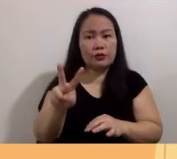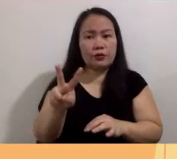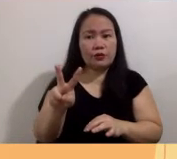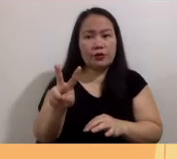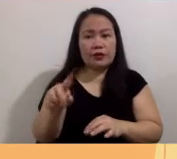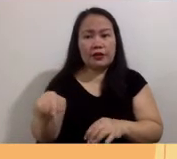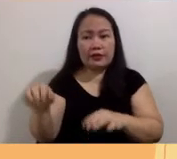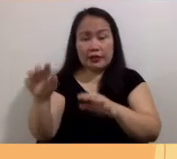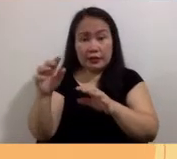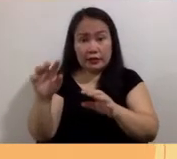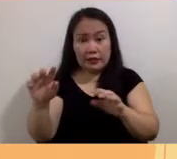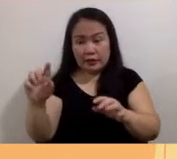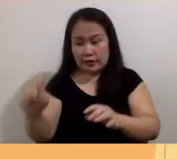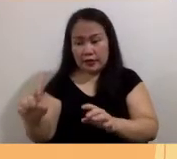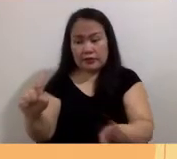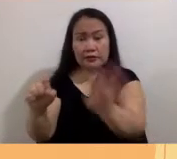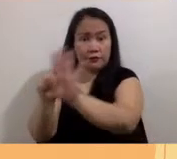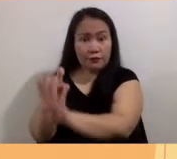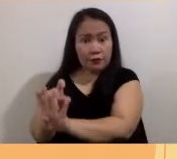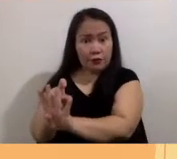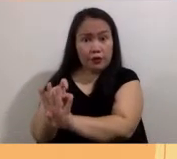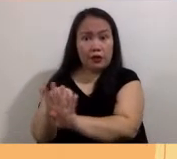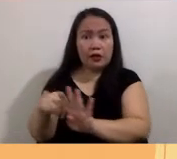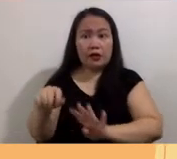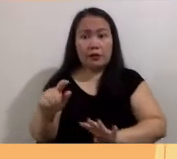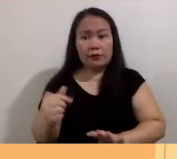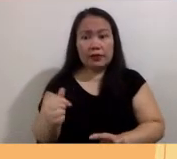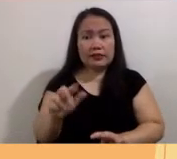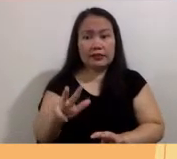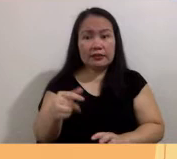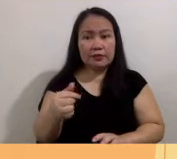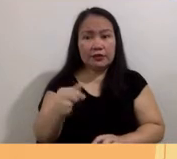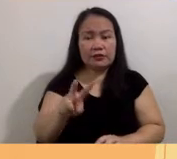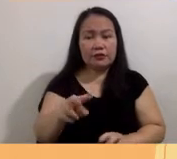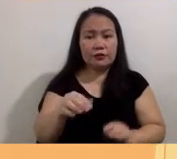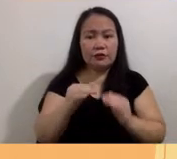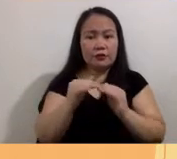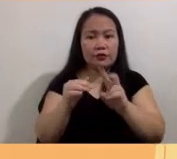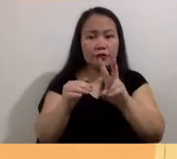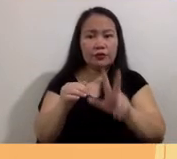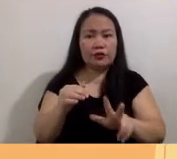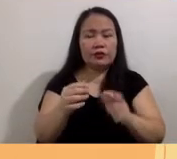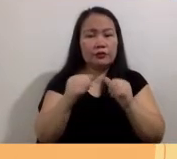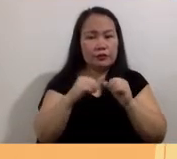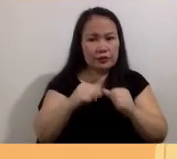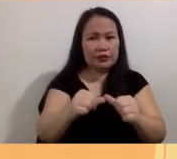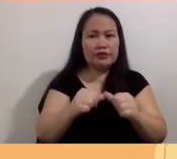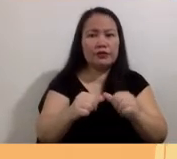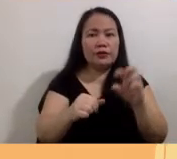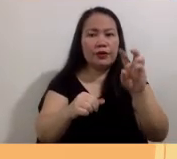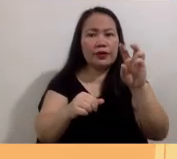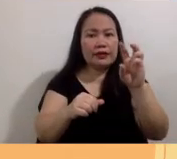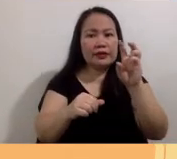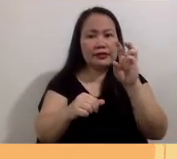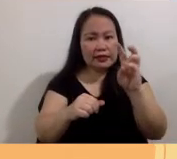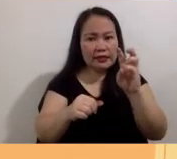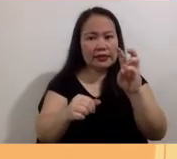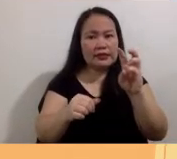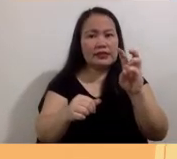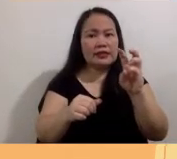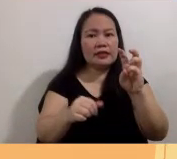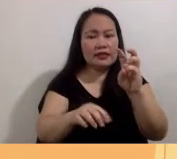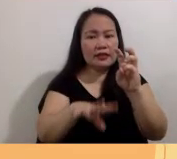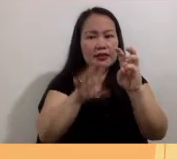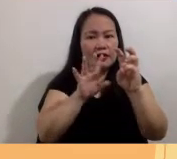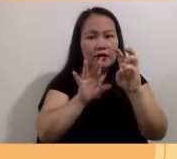and then dito din, 4 plus 3 plus 2 is equal to 2/3. Let us continue. So 4 plus 2, that is 6. 4 plus